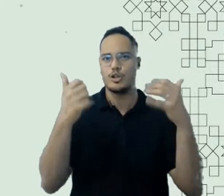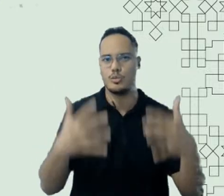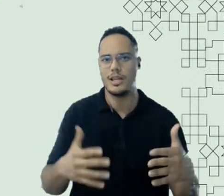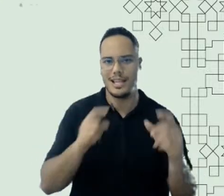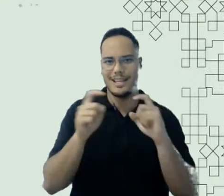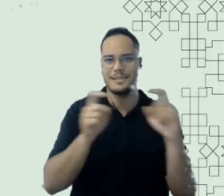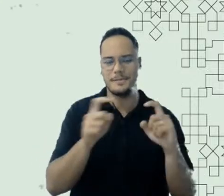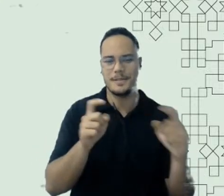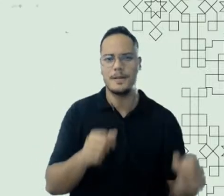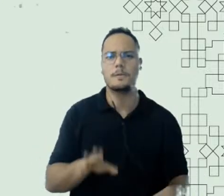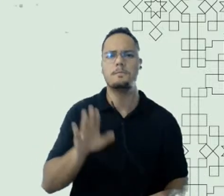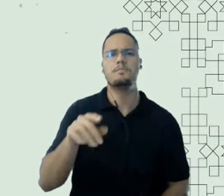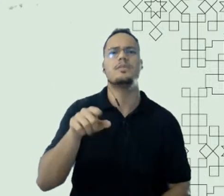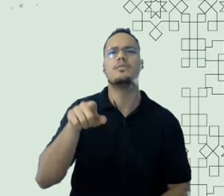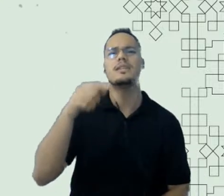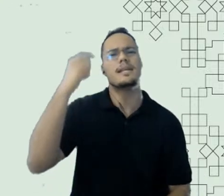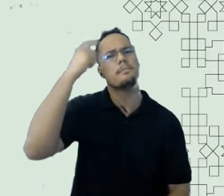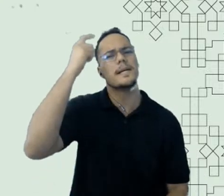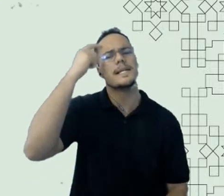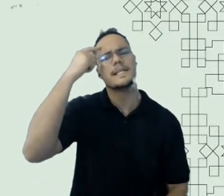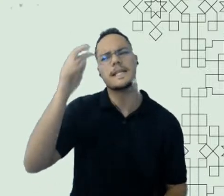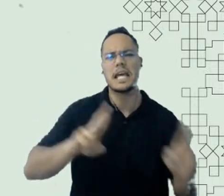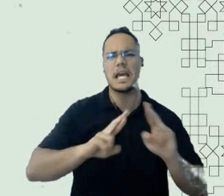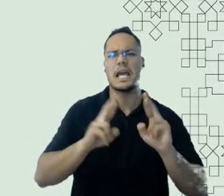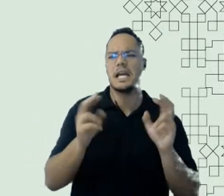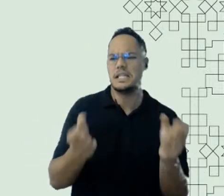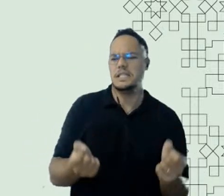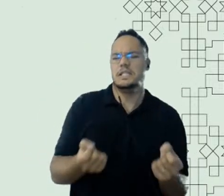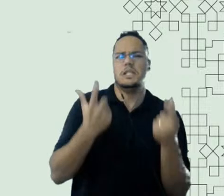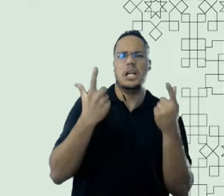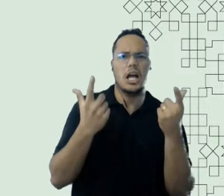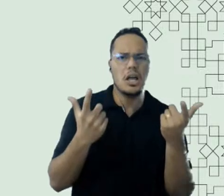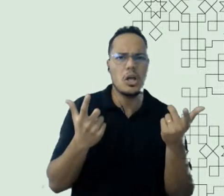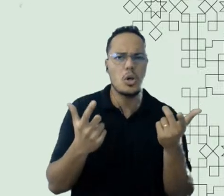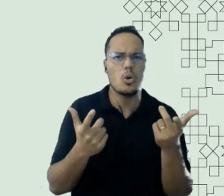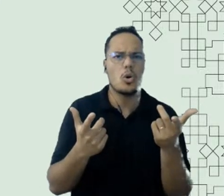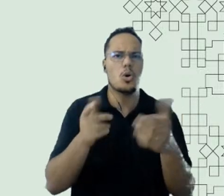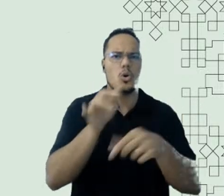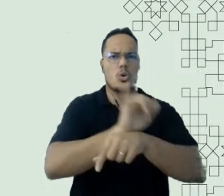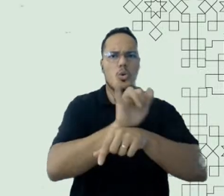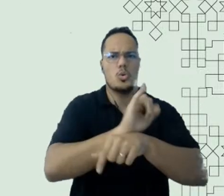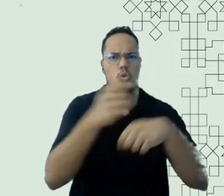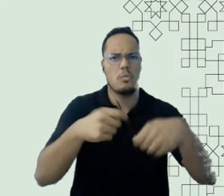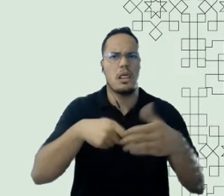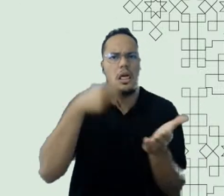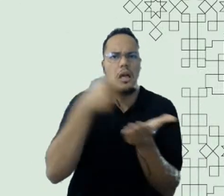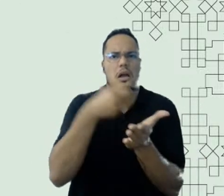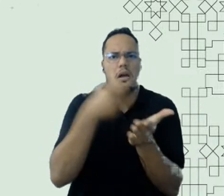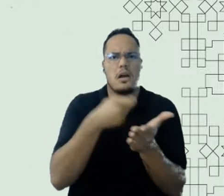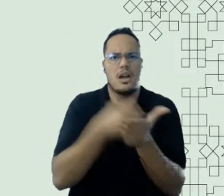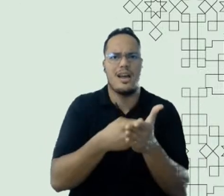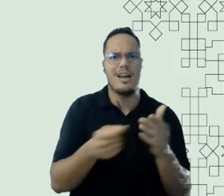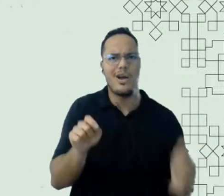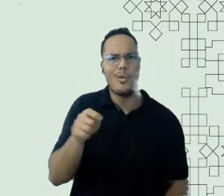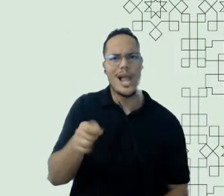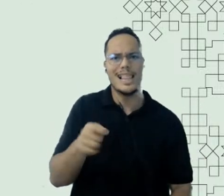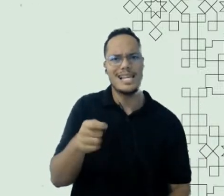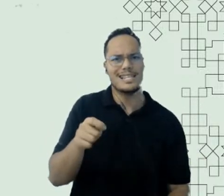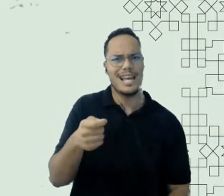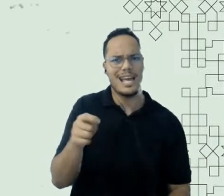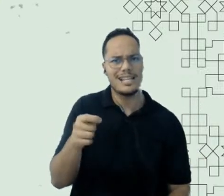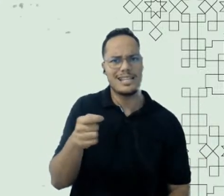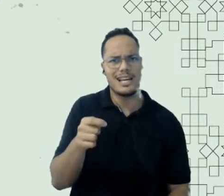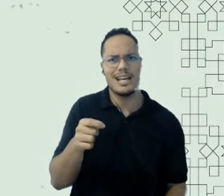license before the user upload something? Because how is YouTube or any